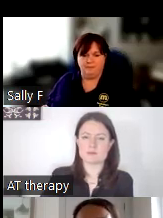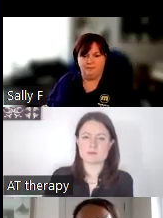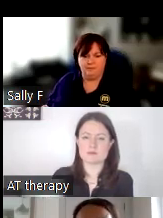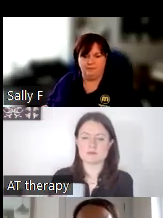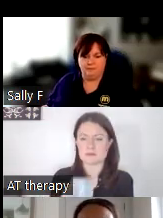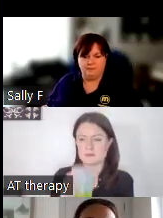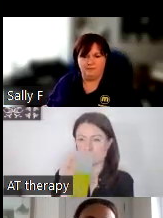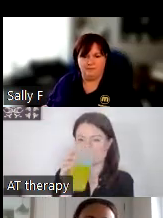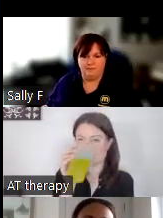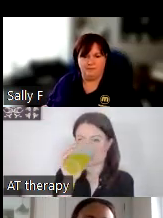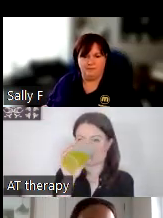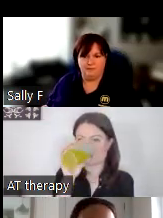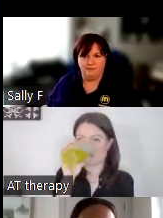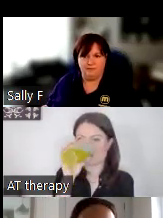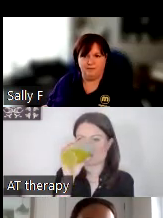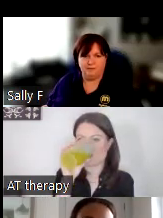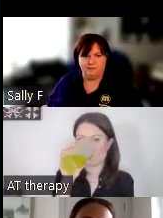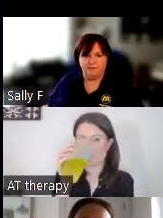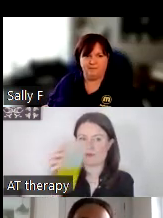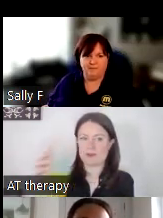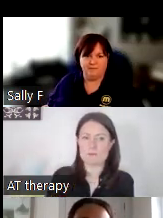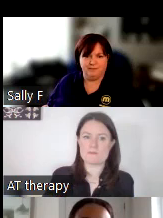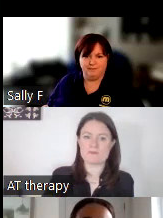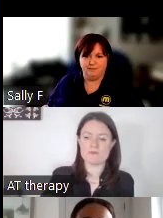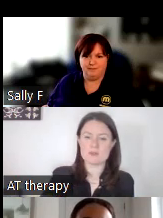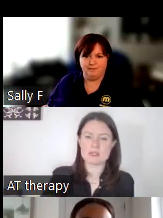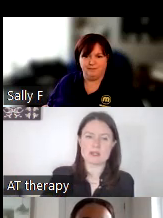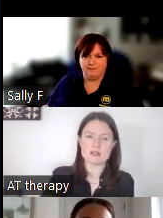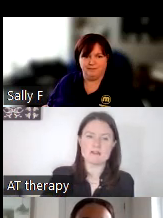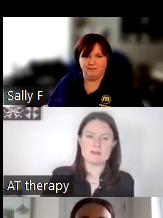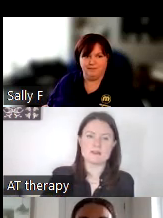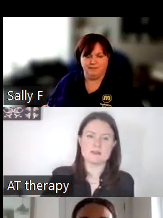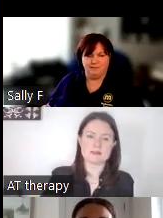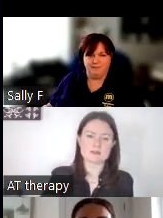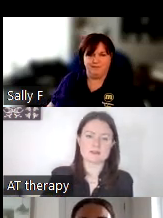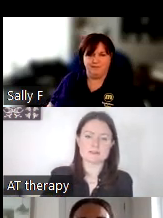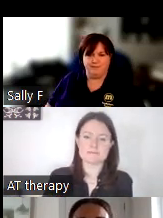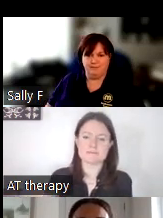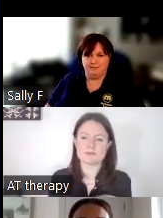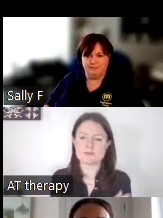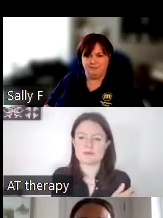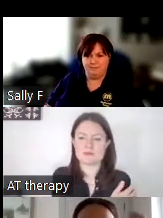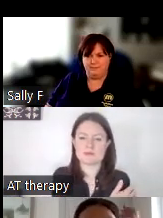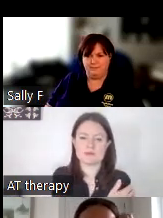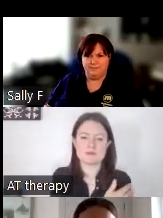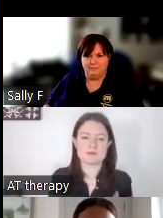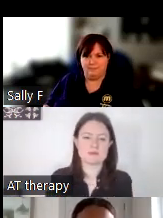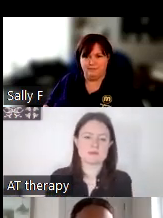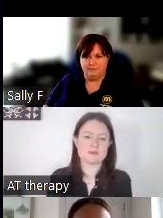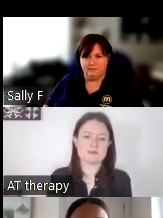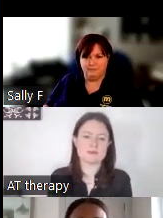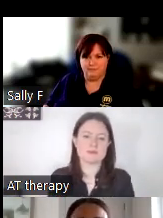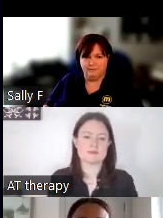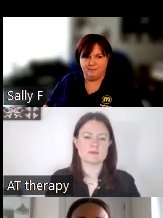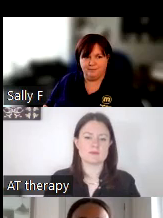with a parent or with a baby or toddler. So I'll tell you a little bit about babies and toddlers, using Makaton with babies and toddlers